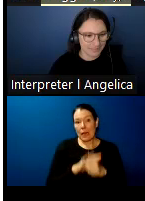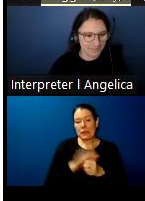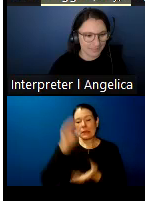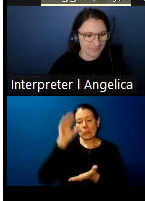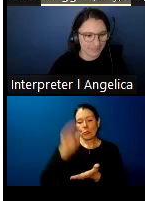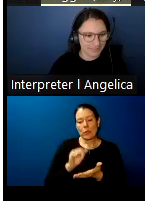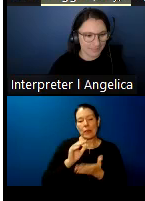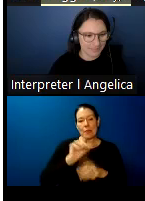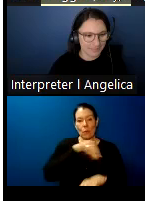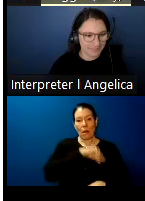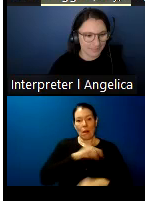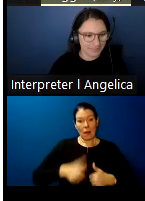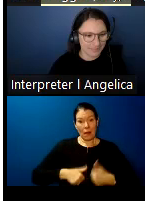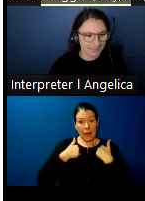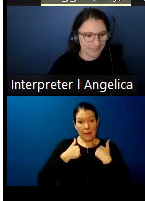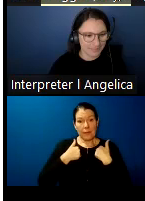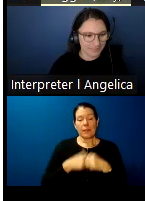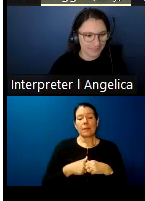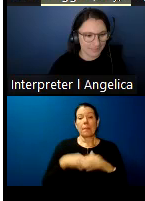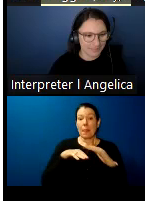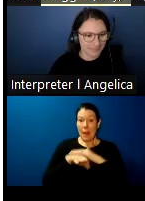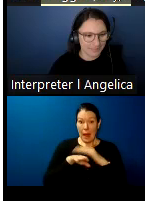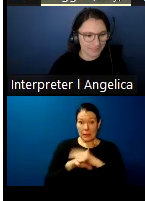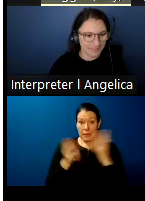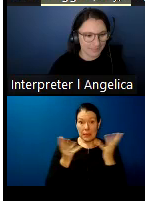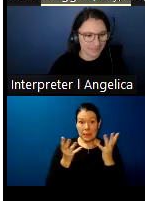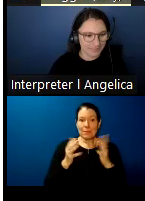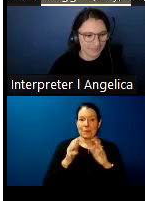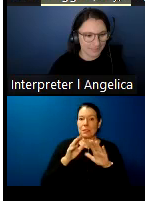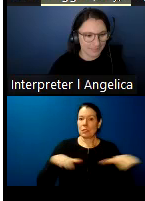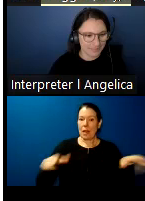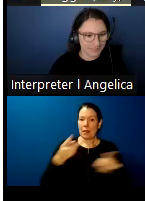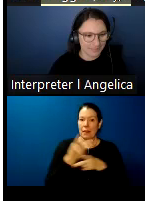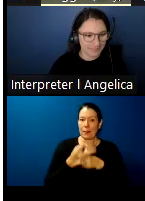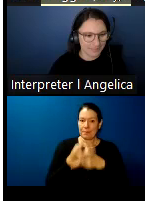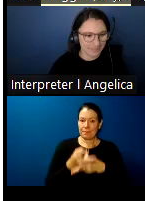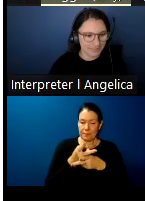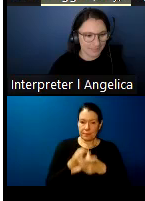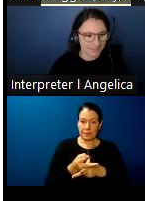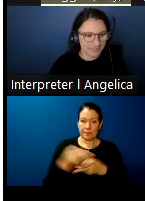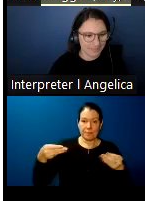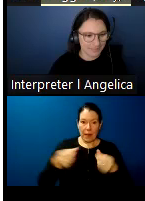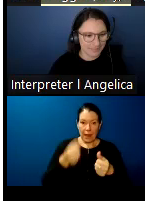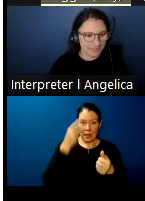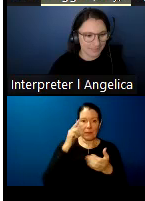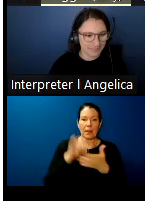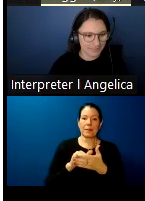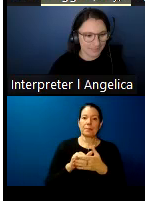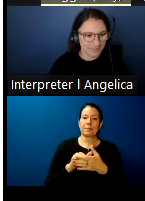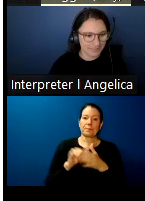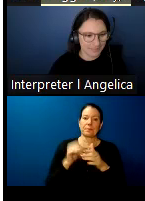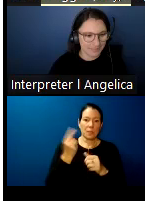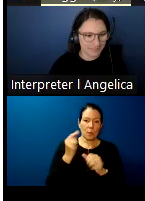of life. One of the access issues is childcare. So paying for childcare so that someone can go